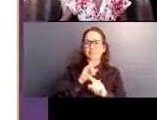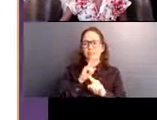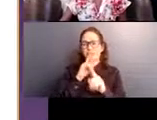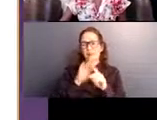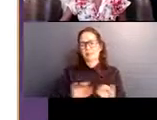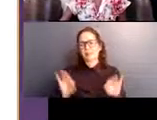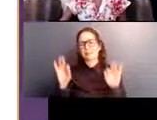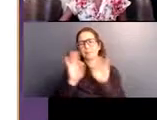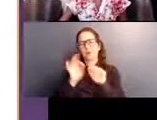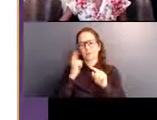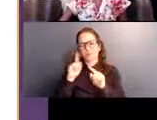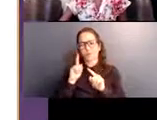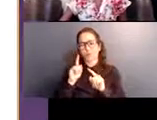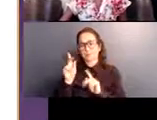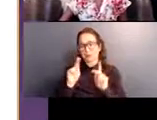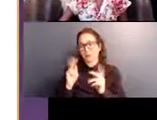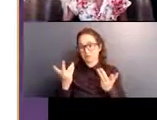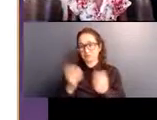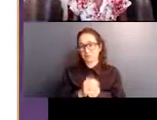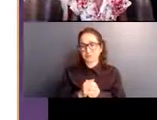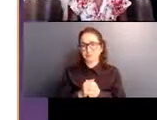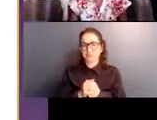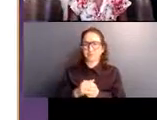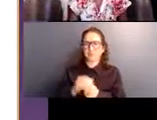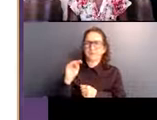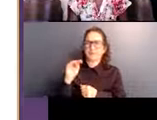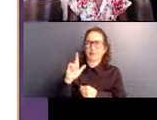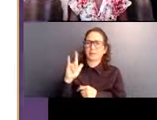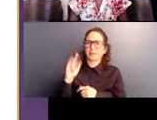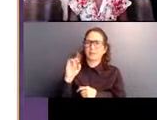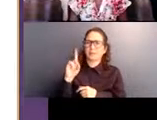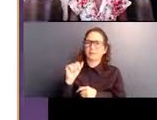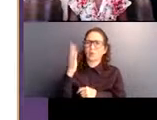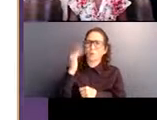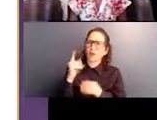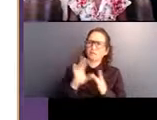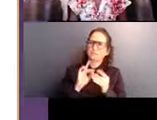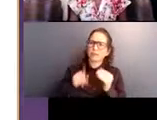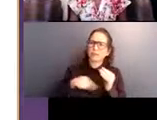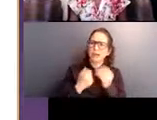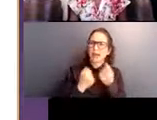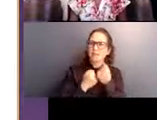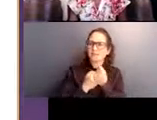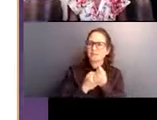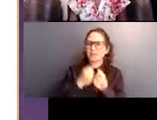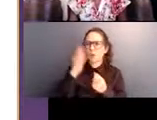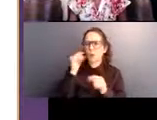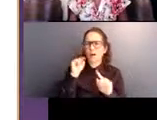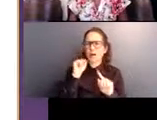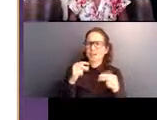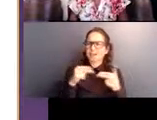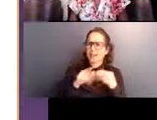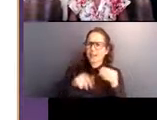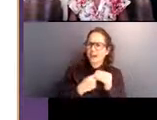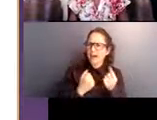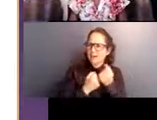important to the human race. So, MeLinda, why are you talking about advocacy, or why is this slide on advocacy, and